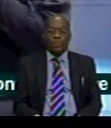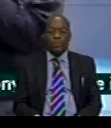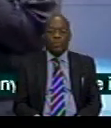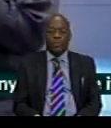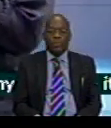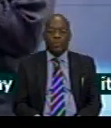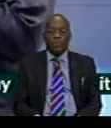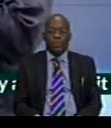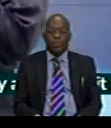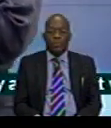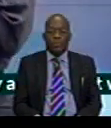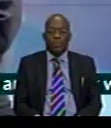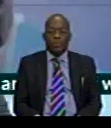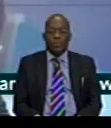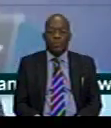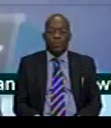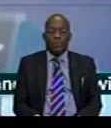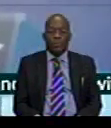suivre. Alléluia.